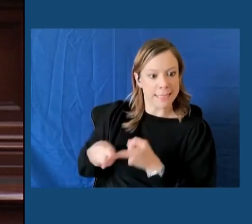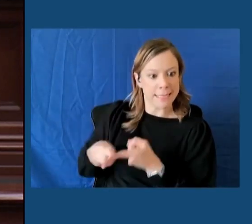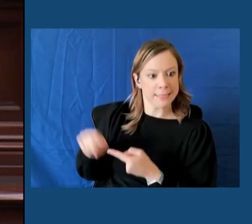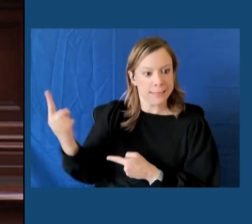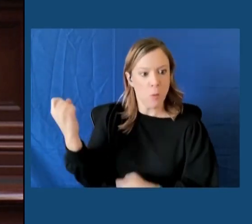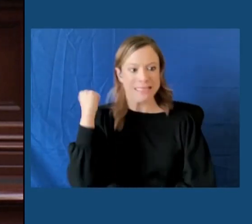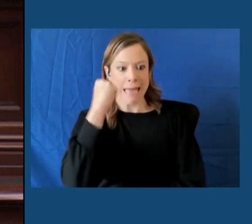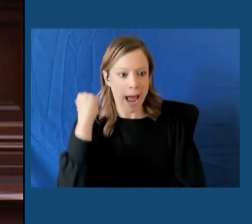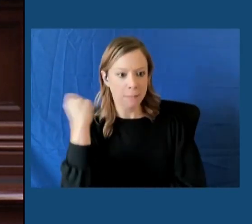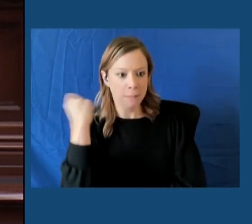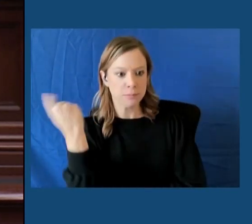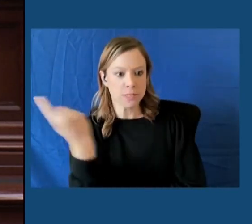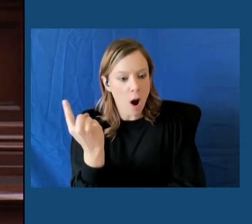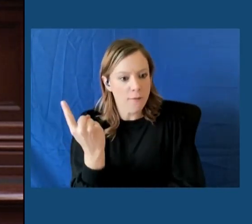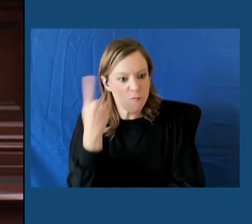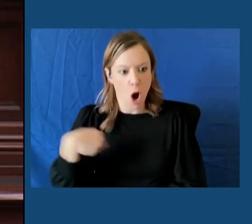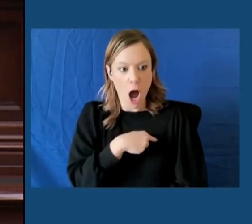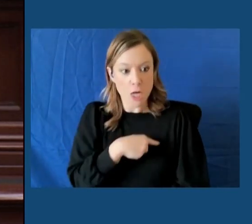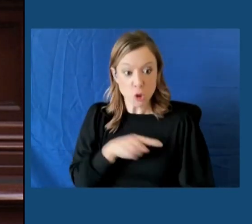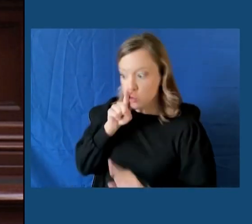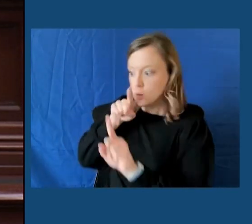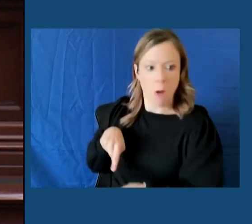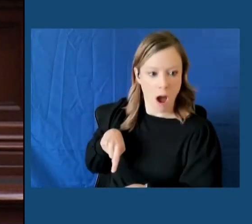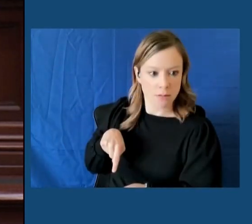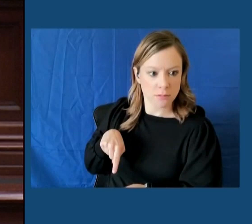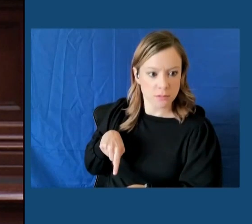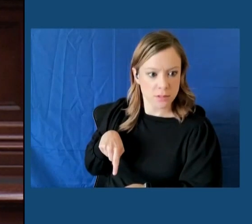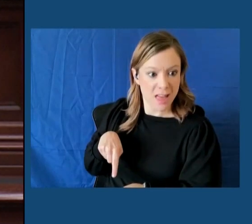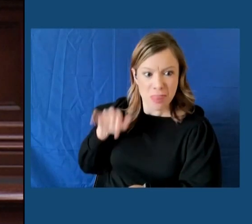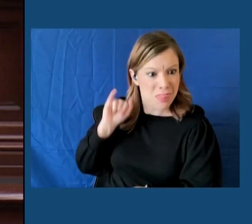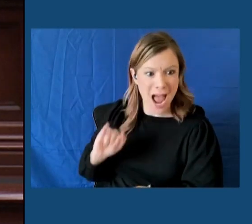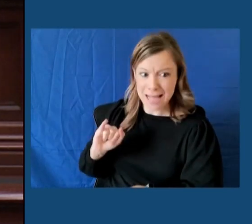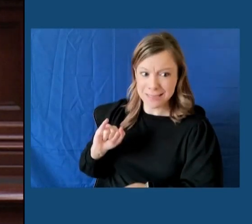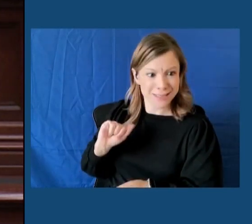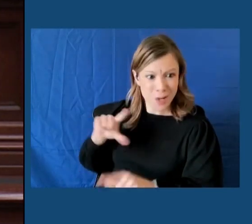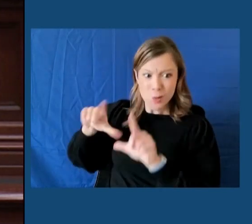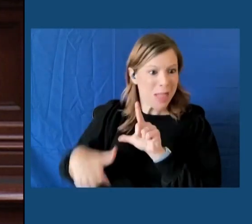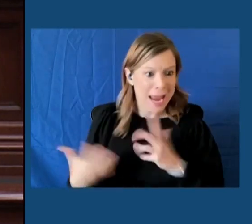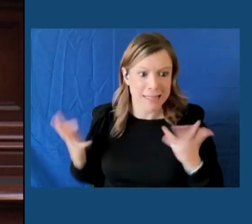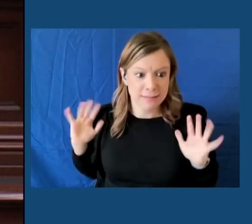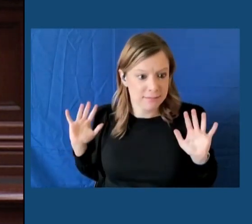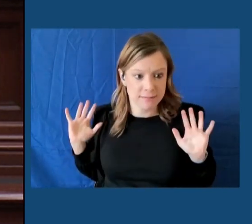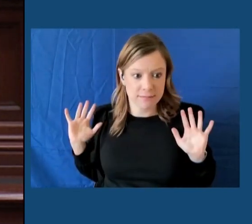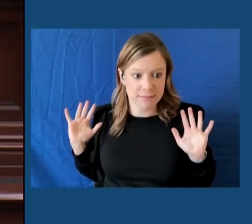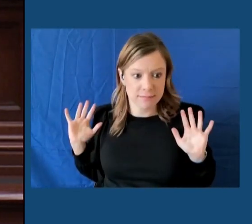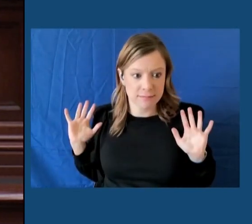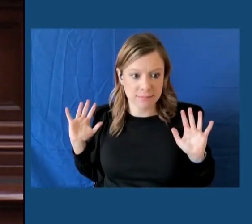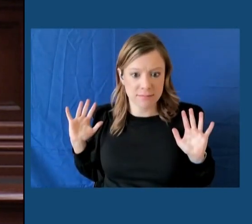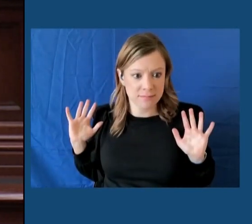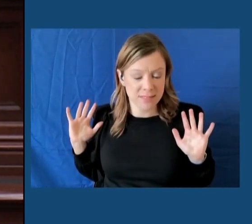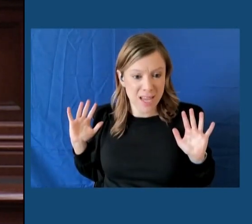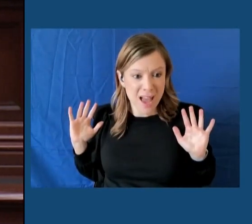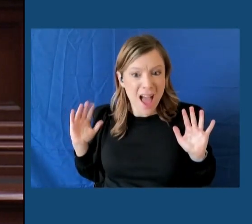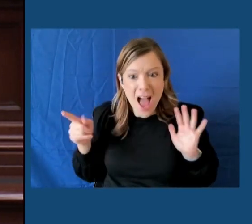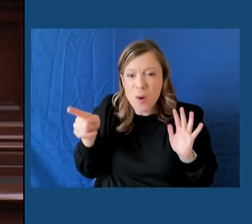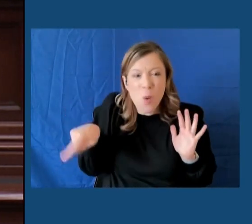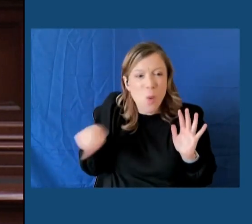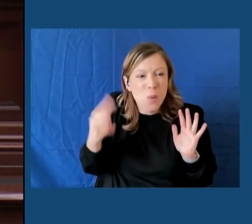then, it's already too late. And a relatively small number of people need the most intensive